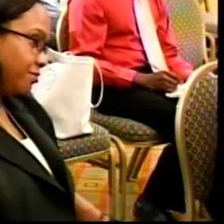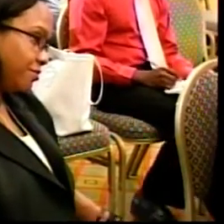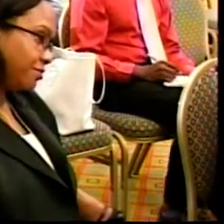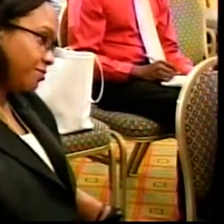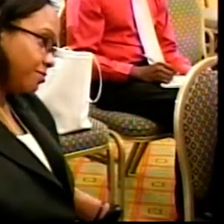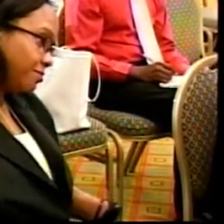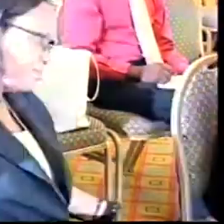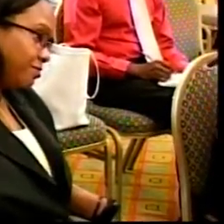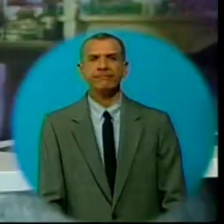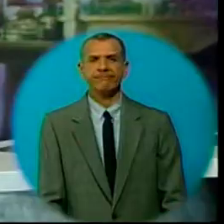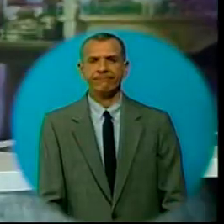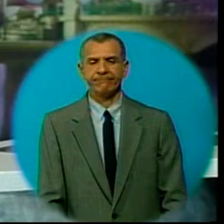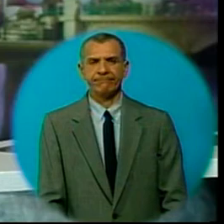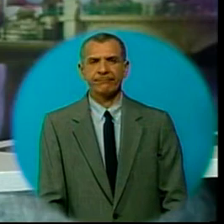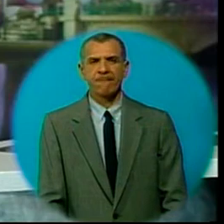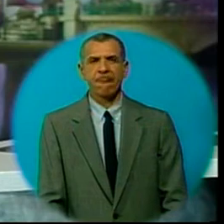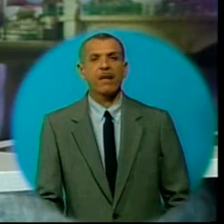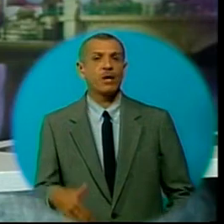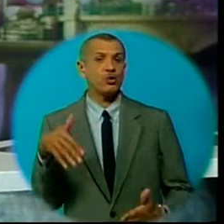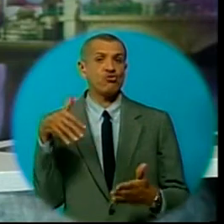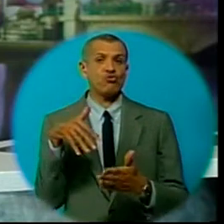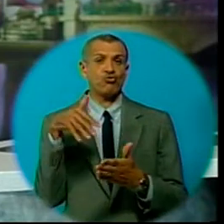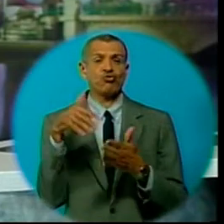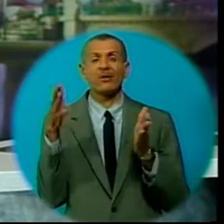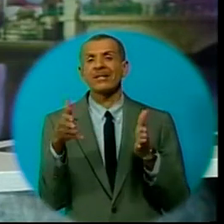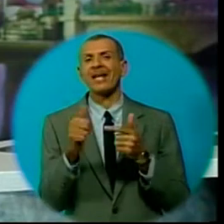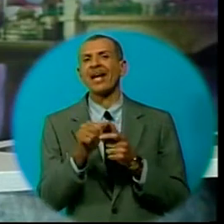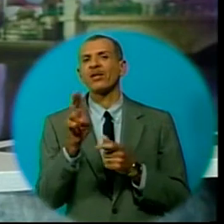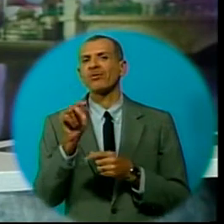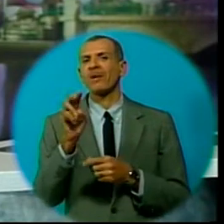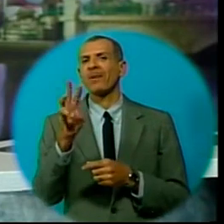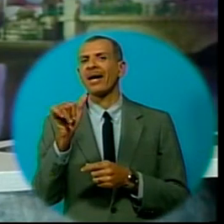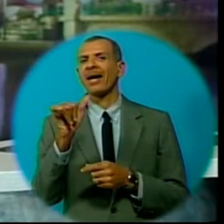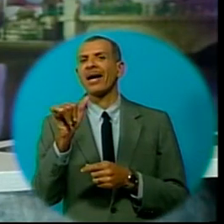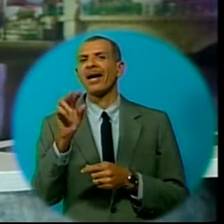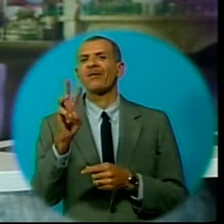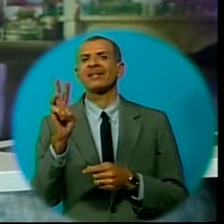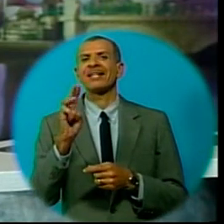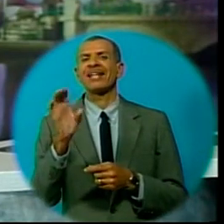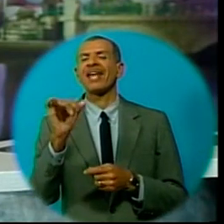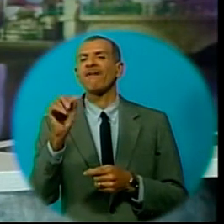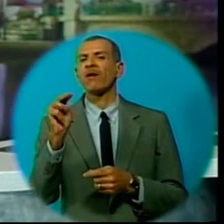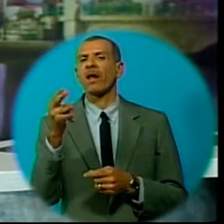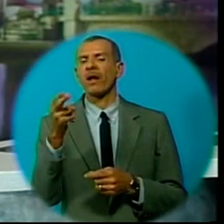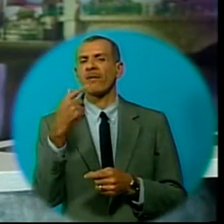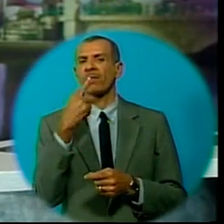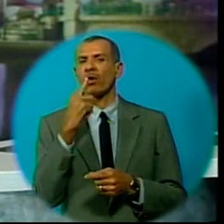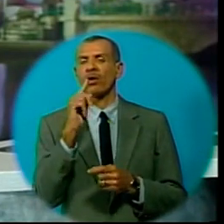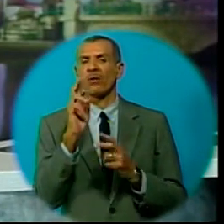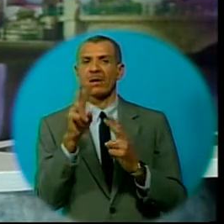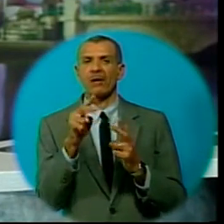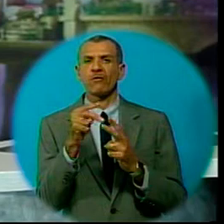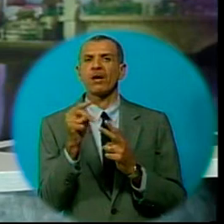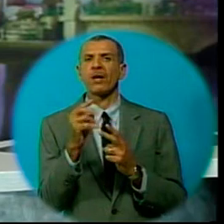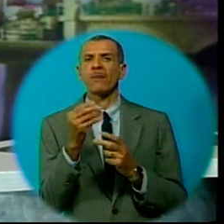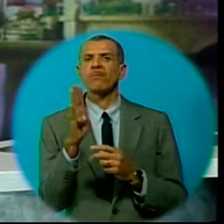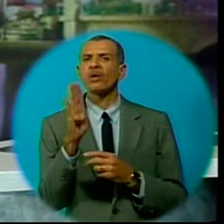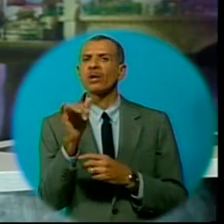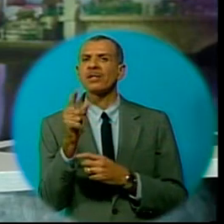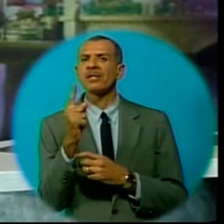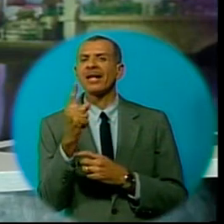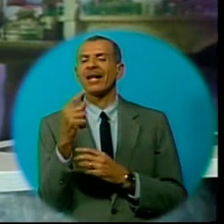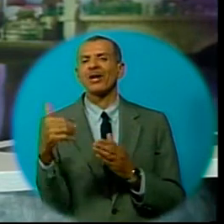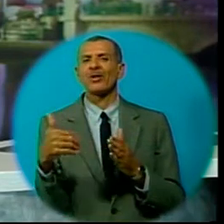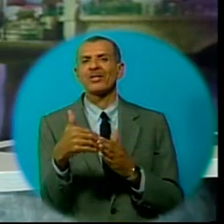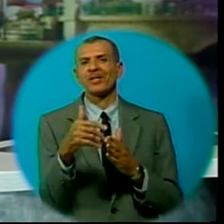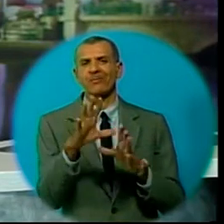CBC News. Students at the University of the West Indies Cafil campus who applied for bursaries from the government are closer